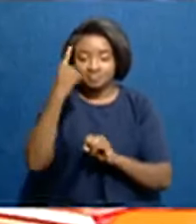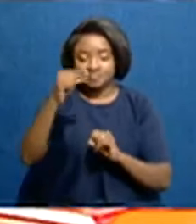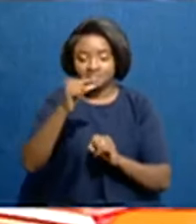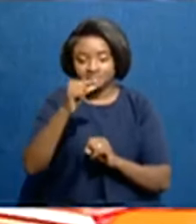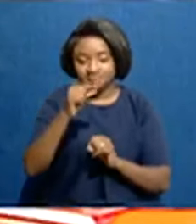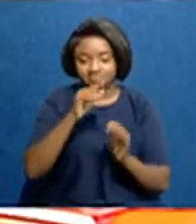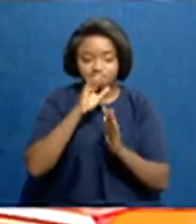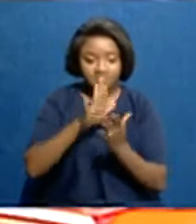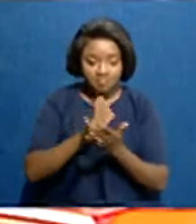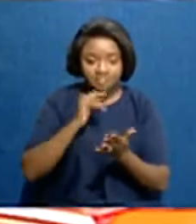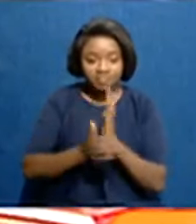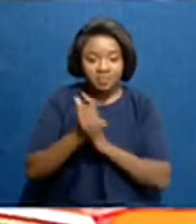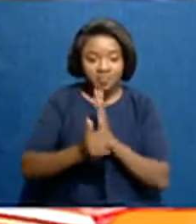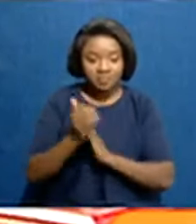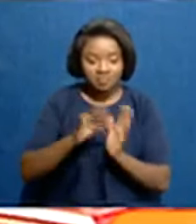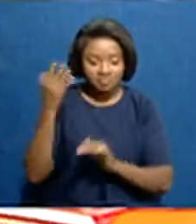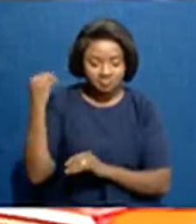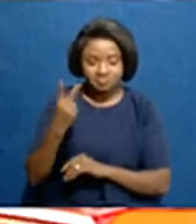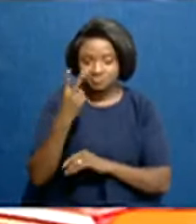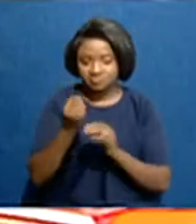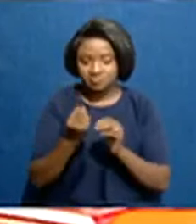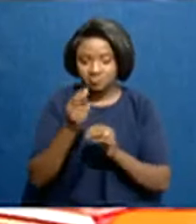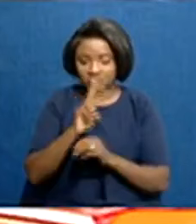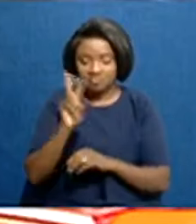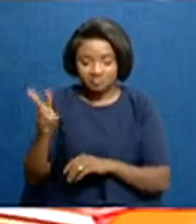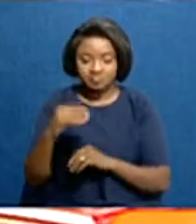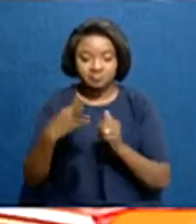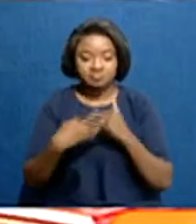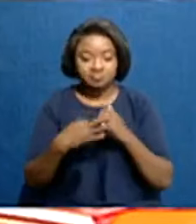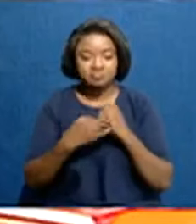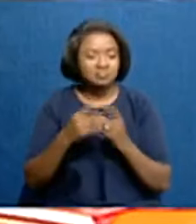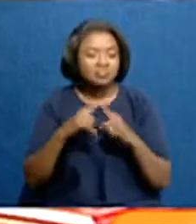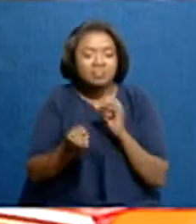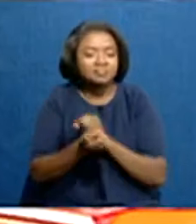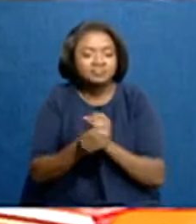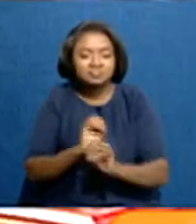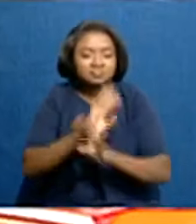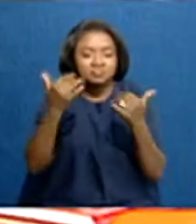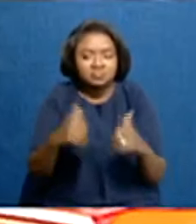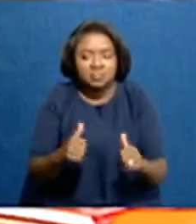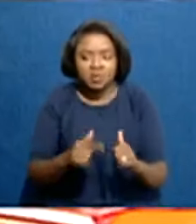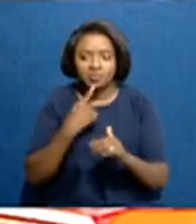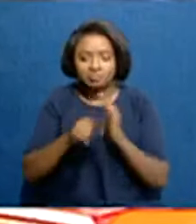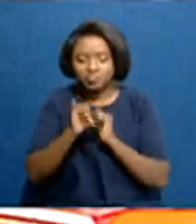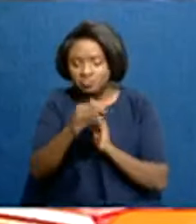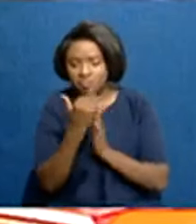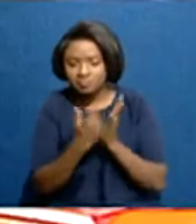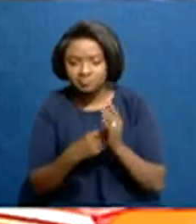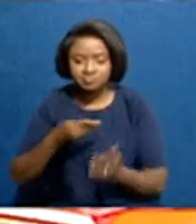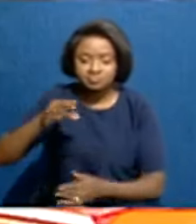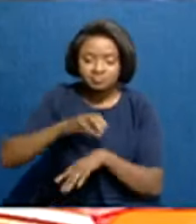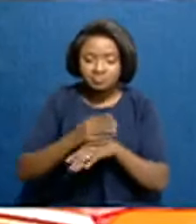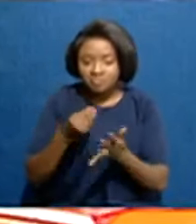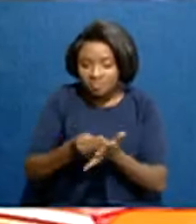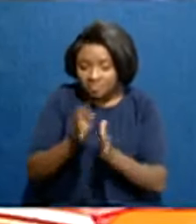month before the elections back in August 2022, did not clearly state funding of the program through a